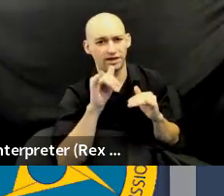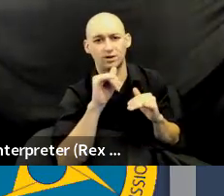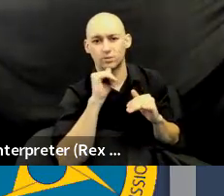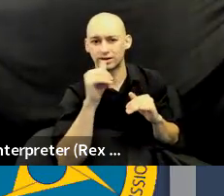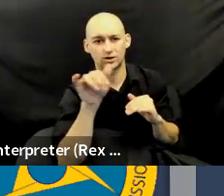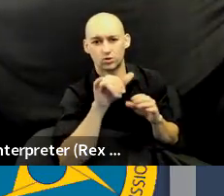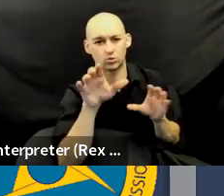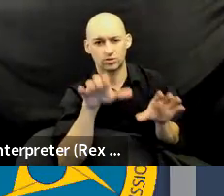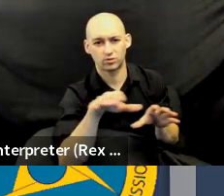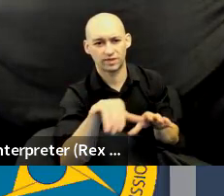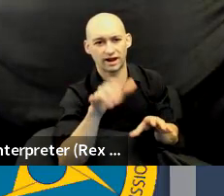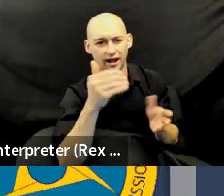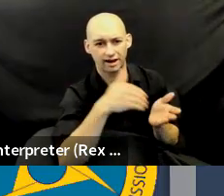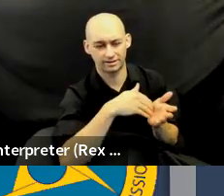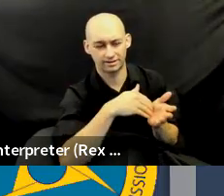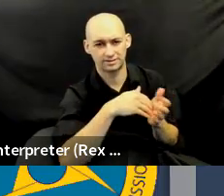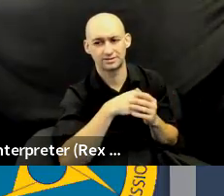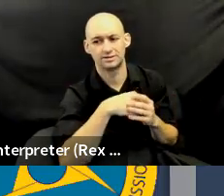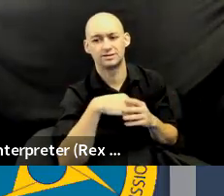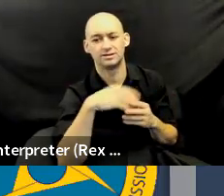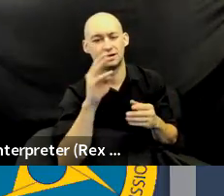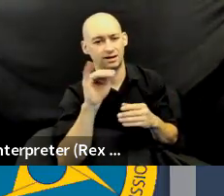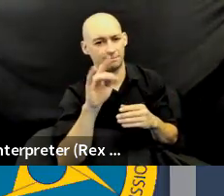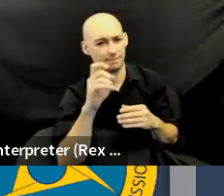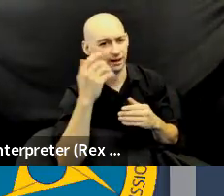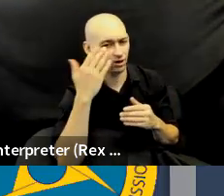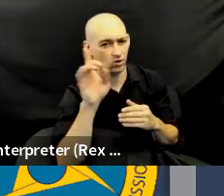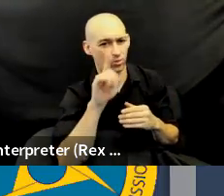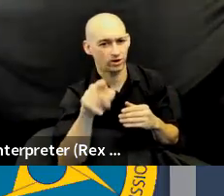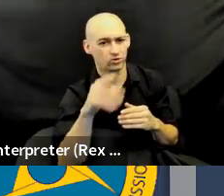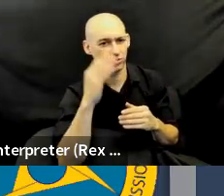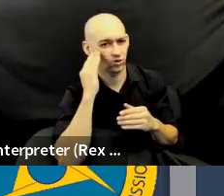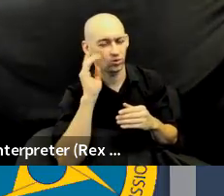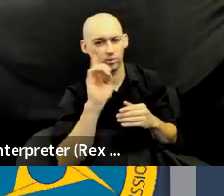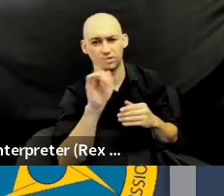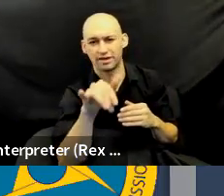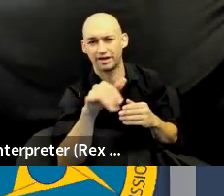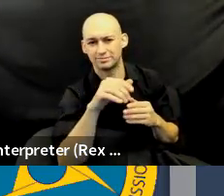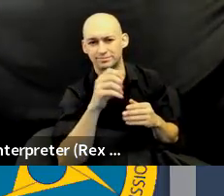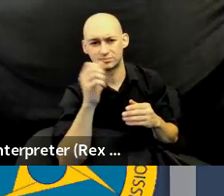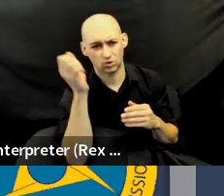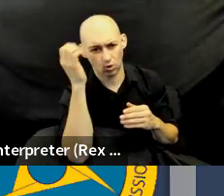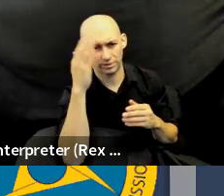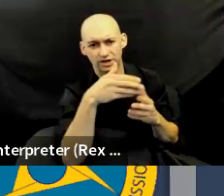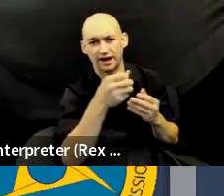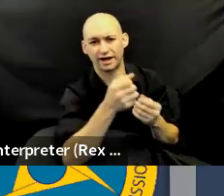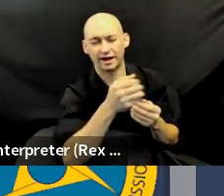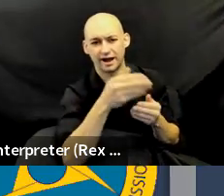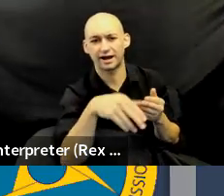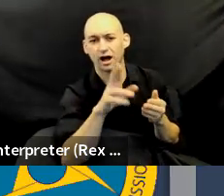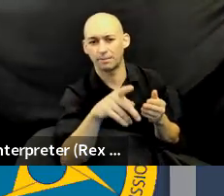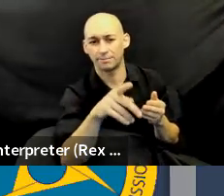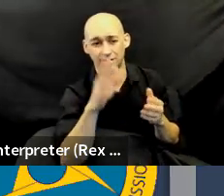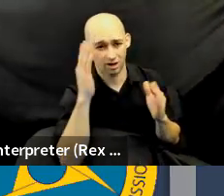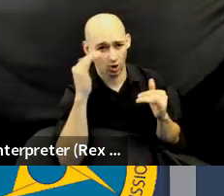do that again this time. And Mike, I don't know if you know where that debris ended up, but I'm hoping it didn't end up in a